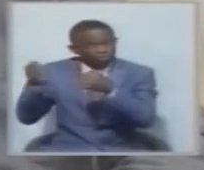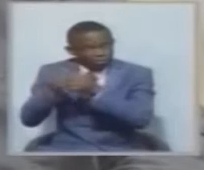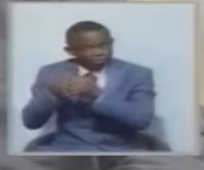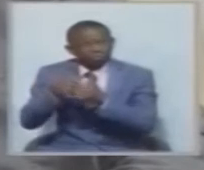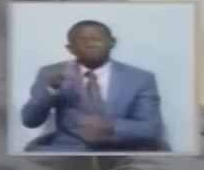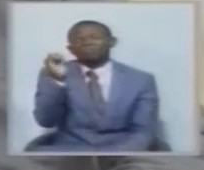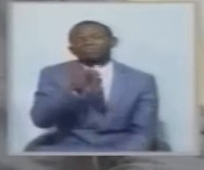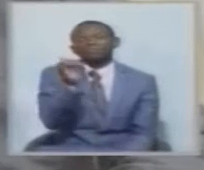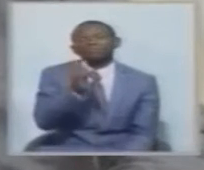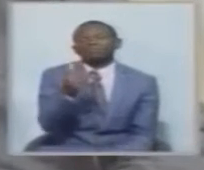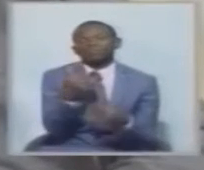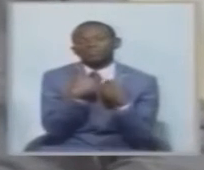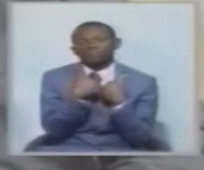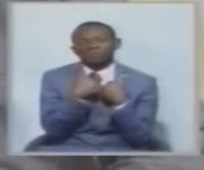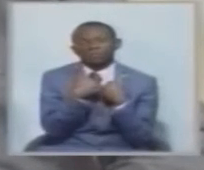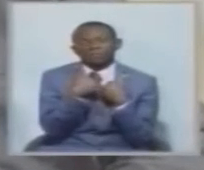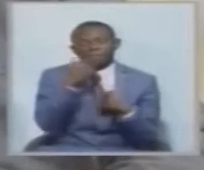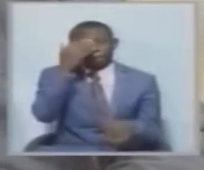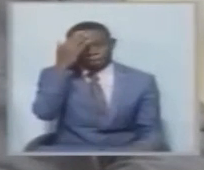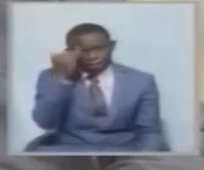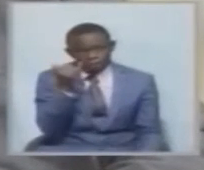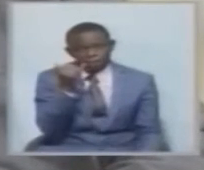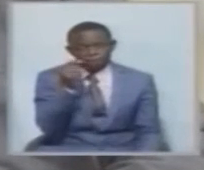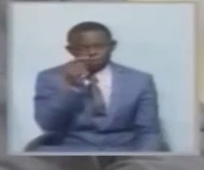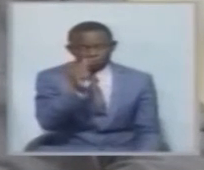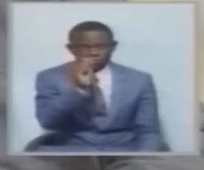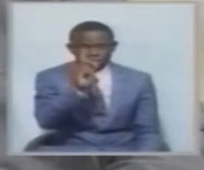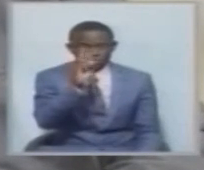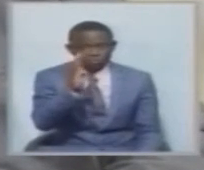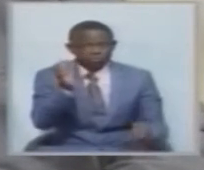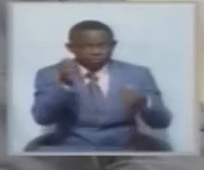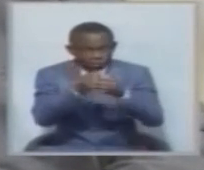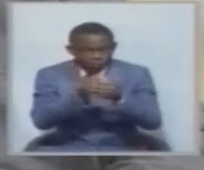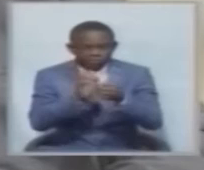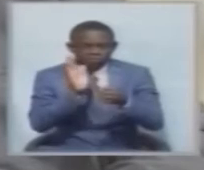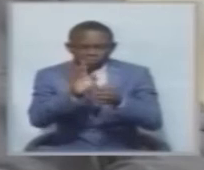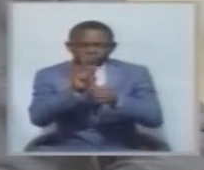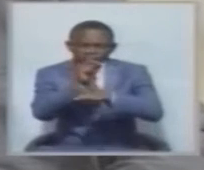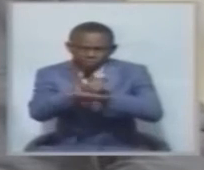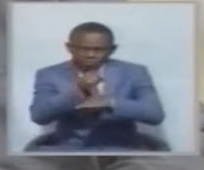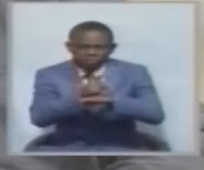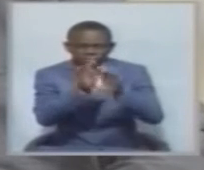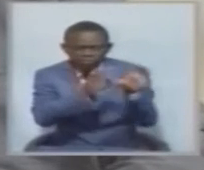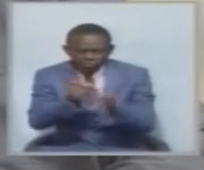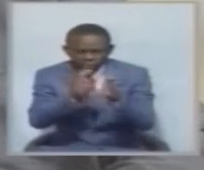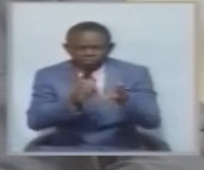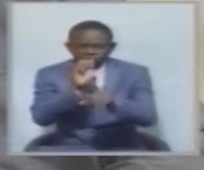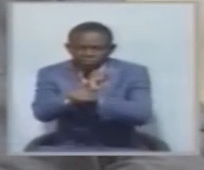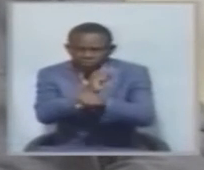has improved the livelihoods of the ordinary people. So you see their contribution with regard